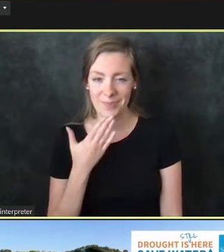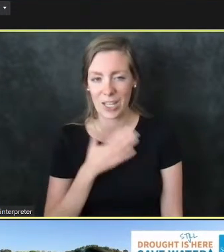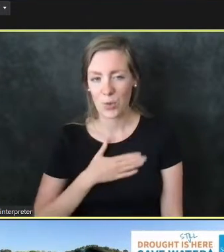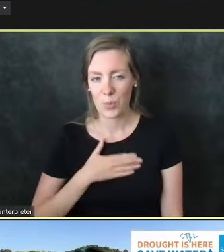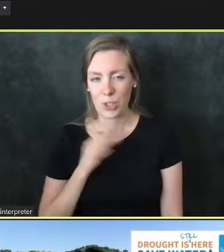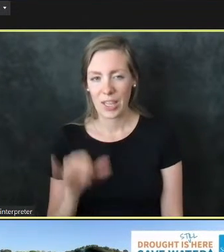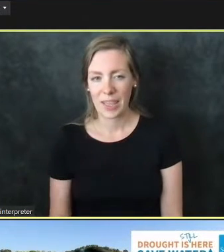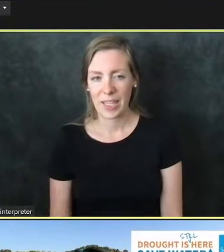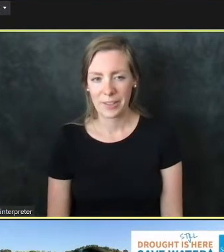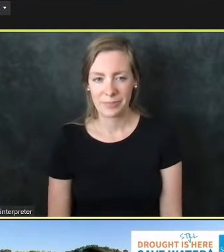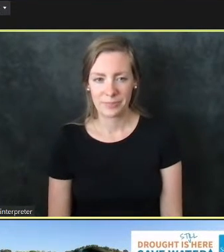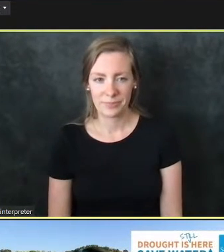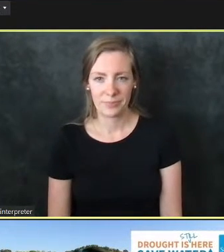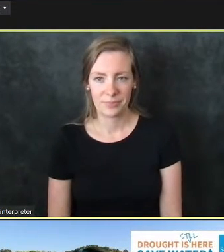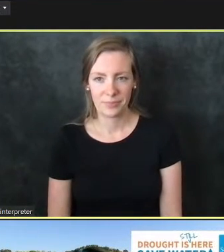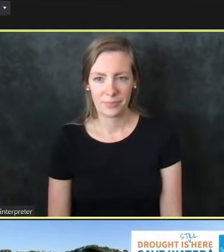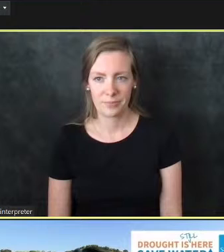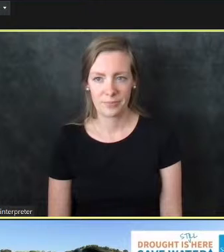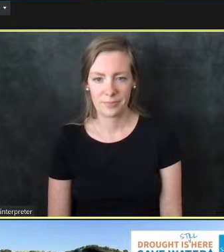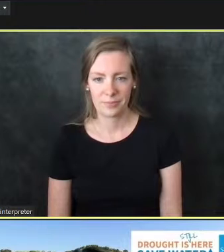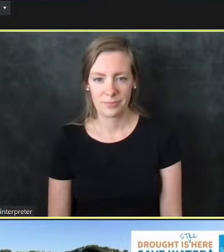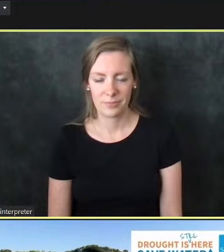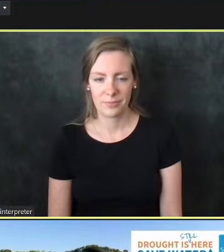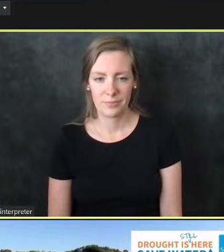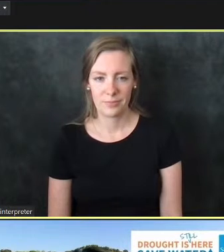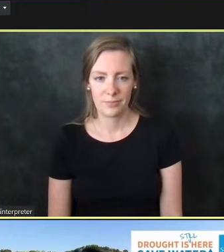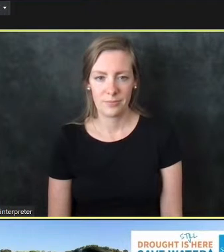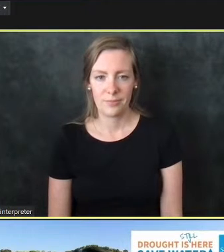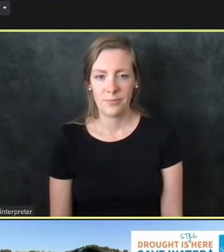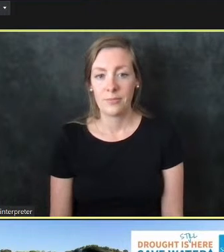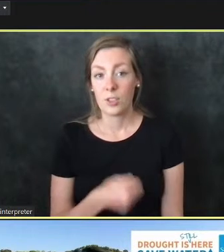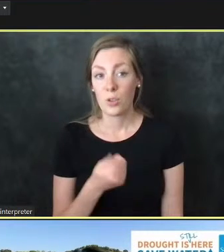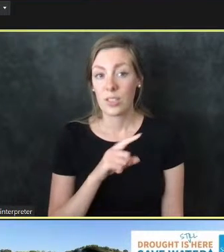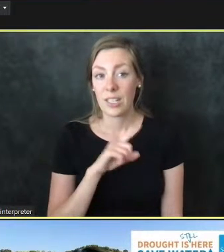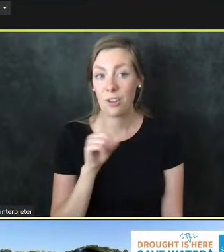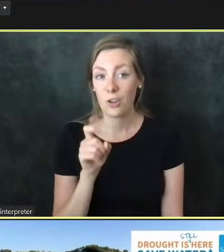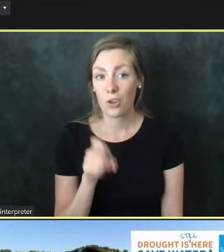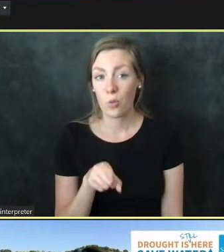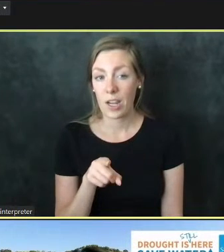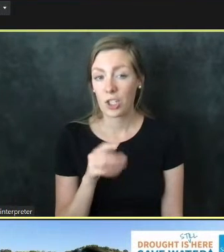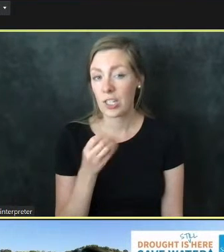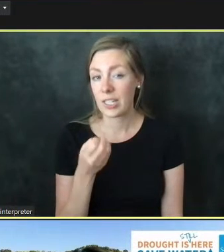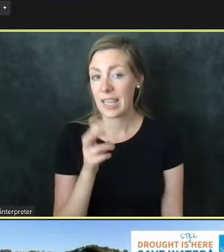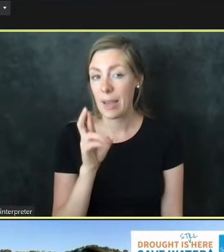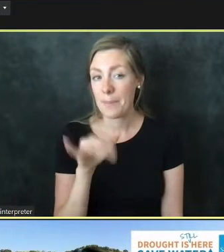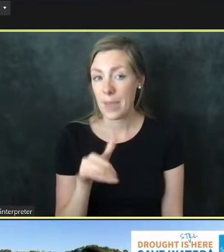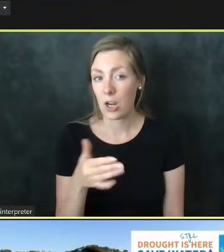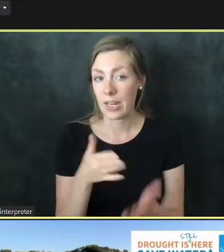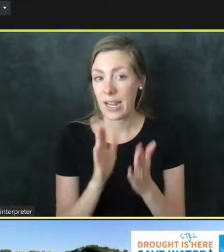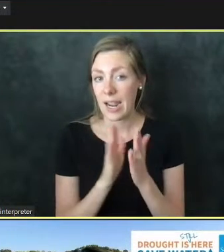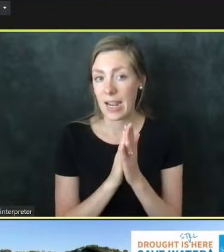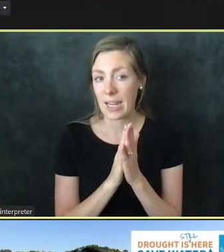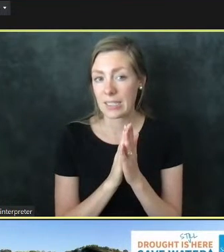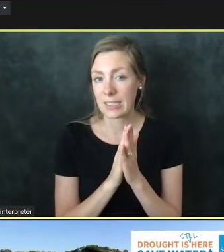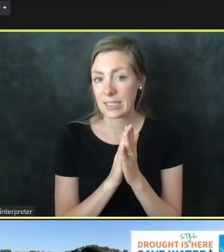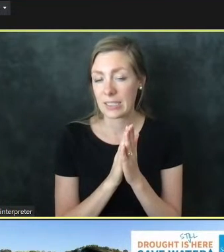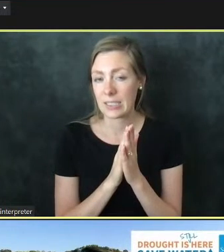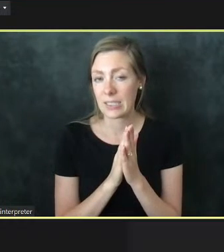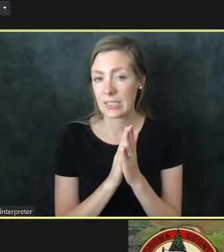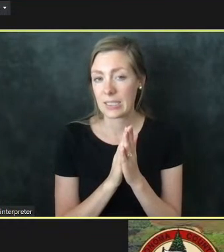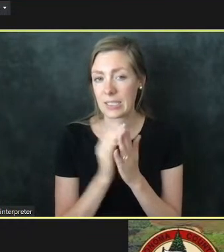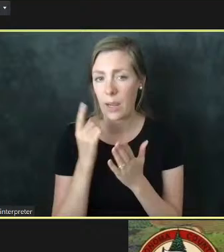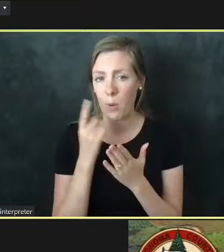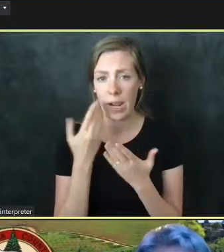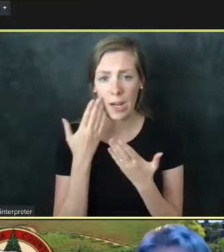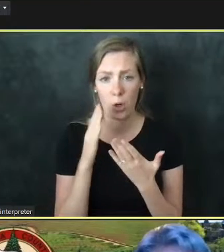cortes de There was agua. another question, and Mary Callahan Una asked about pregunta La también. Nina and the outlook going forward, and I wonder if La también ahora es lo que I'm not sure who